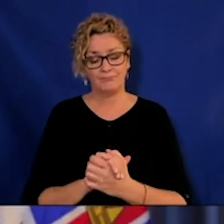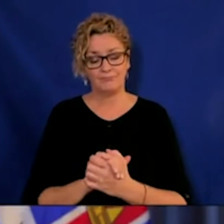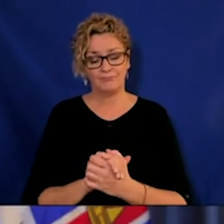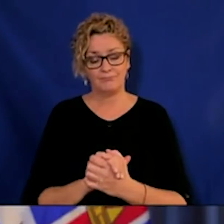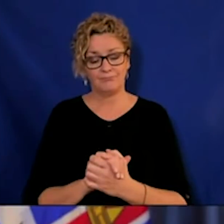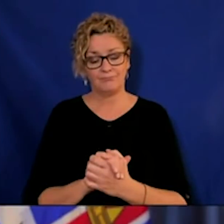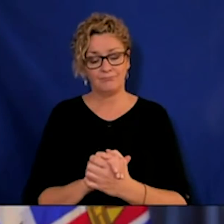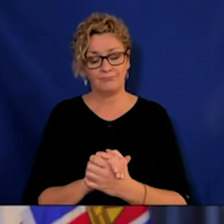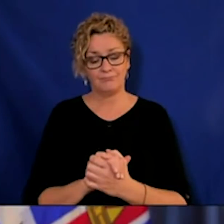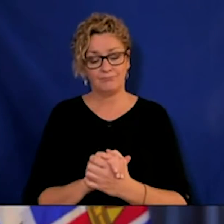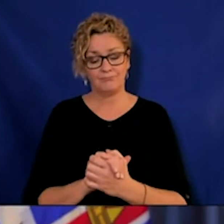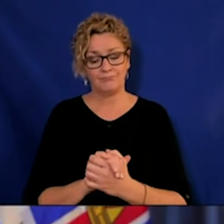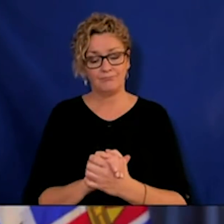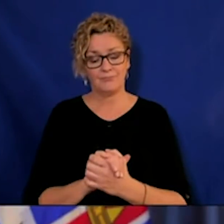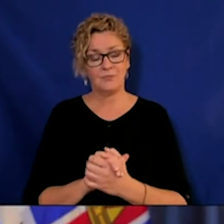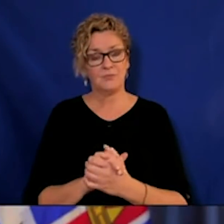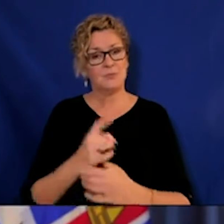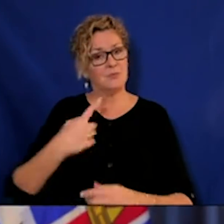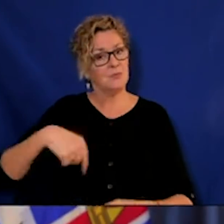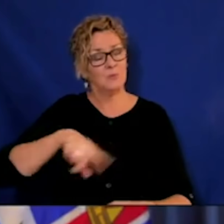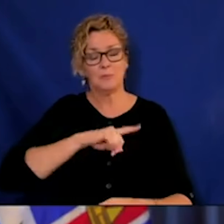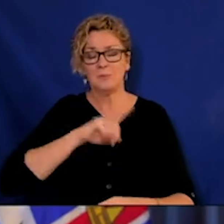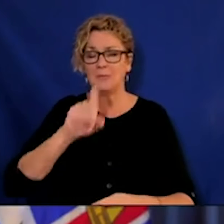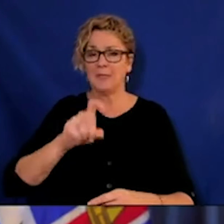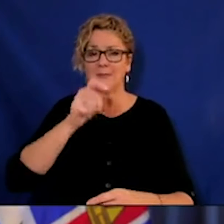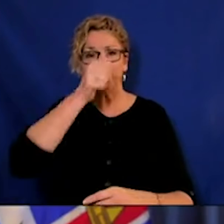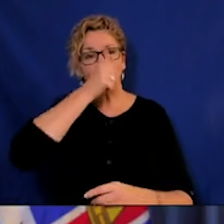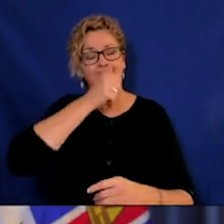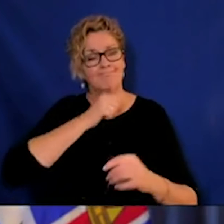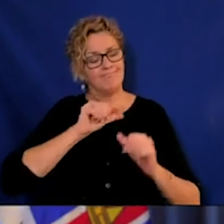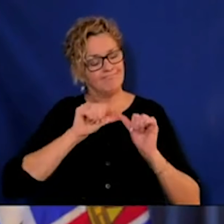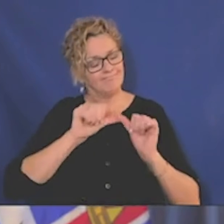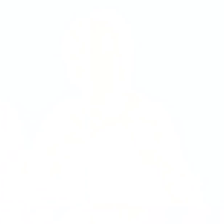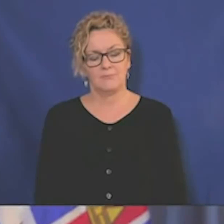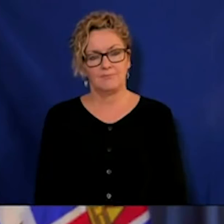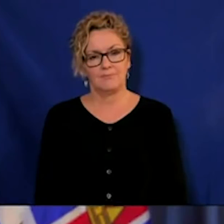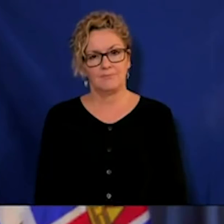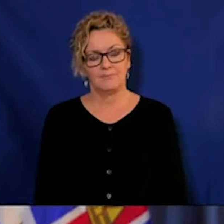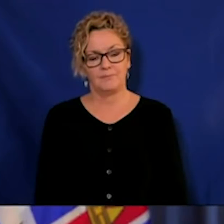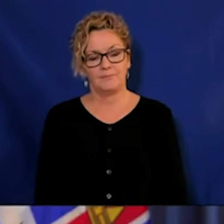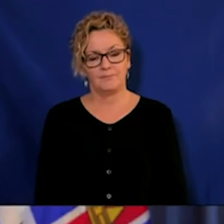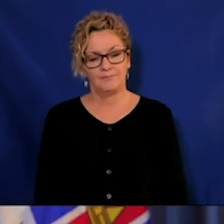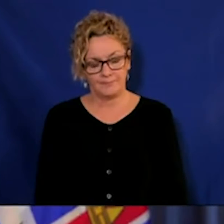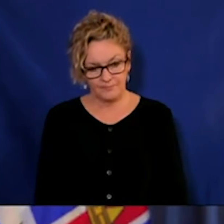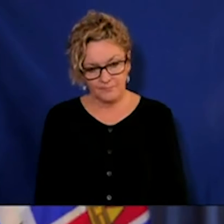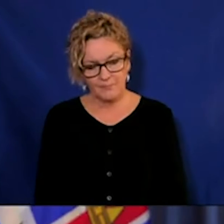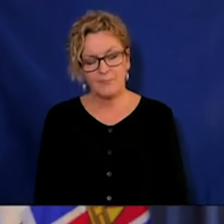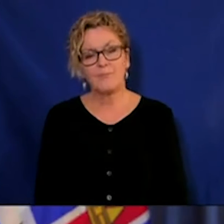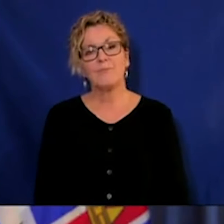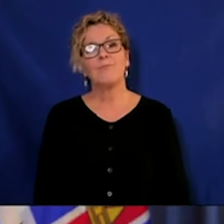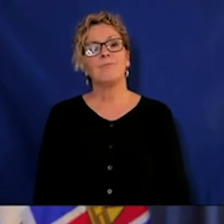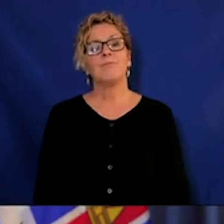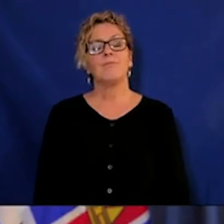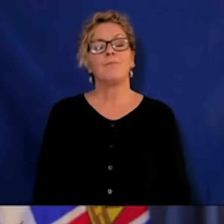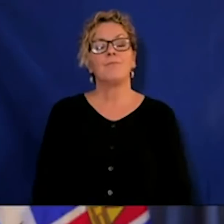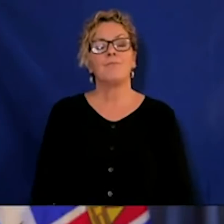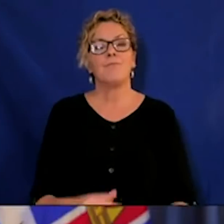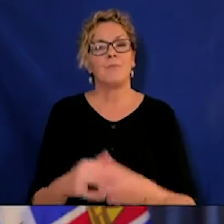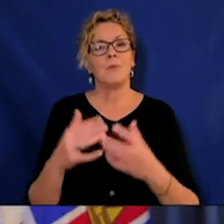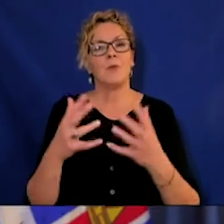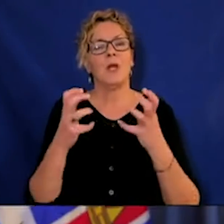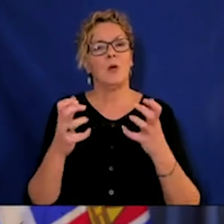come, to help protect one another and protect our communities from COVID-19. I'd also like to just bring you up to